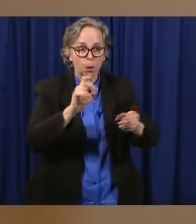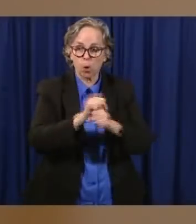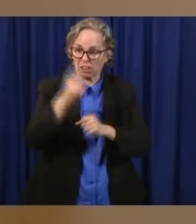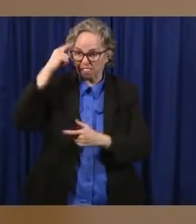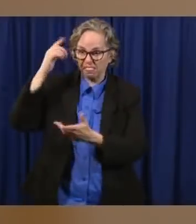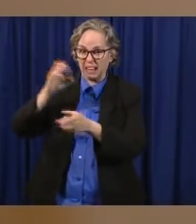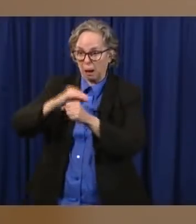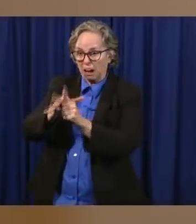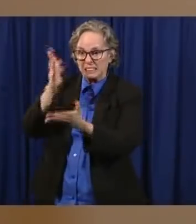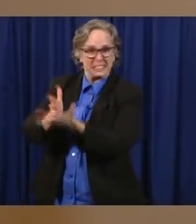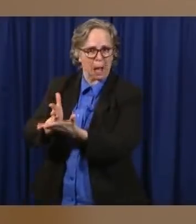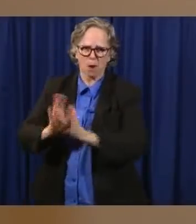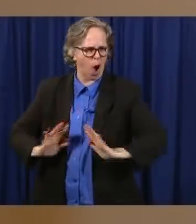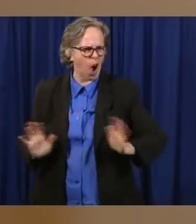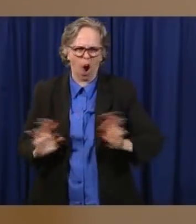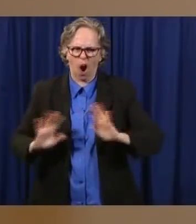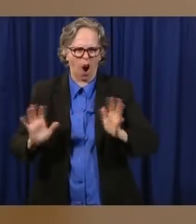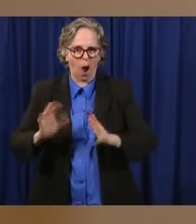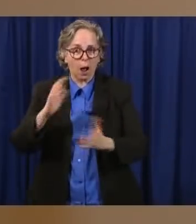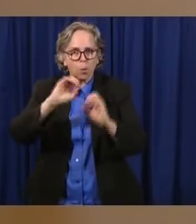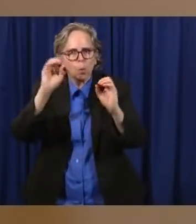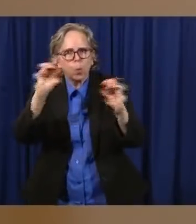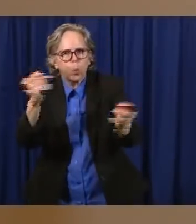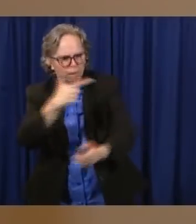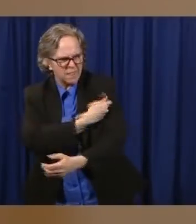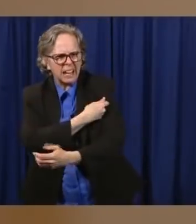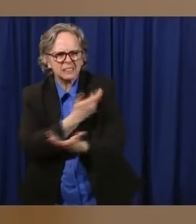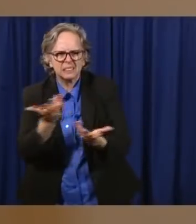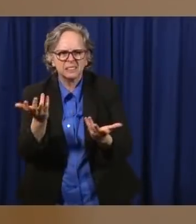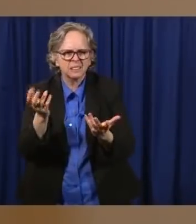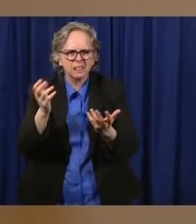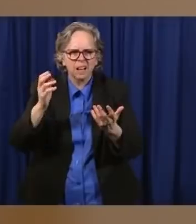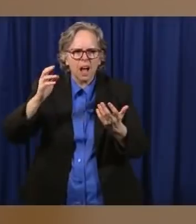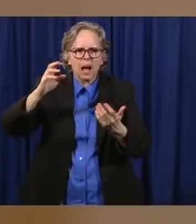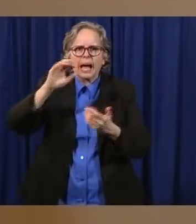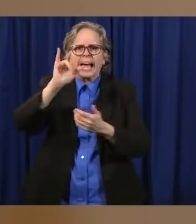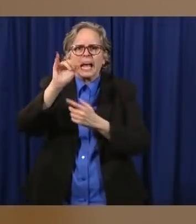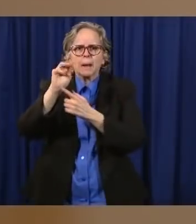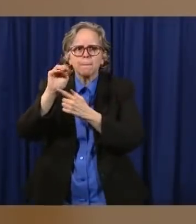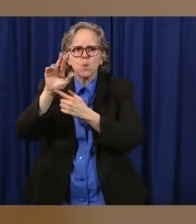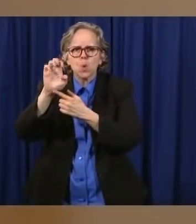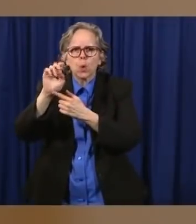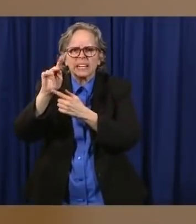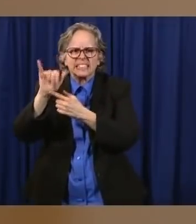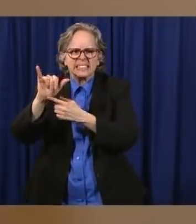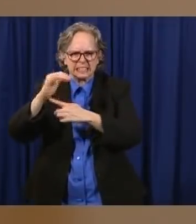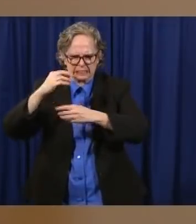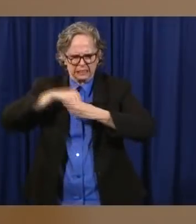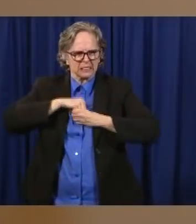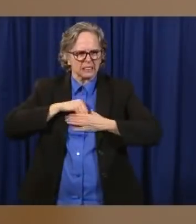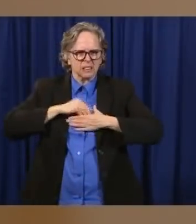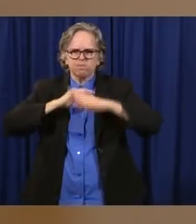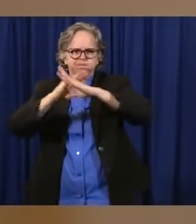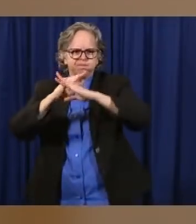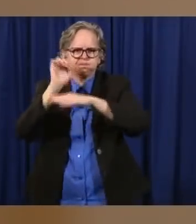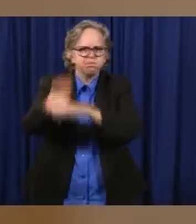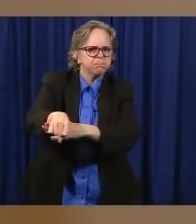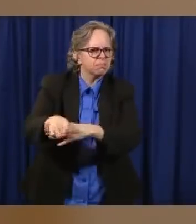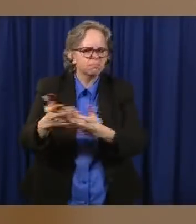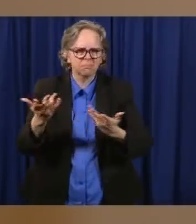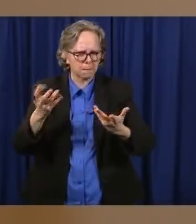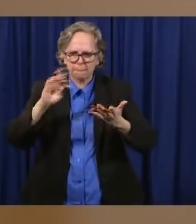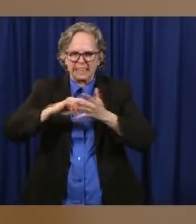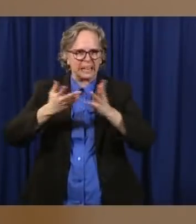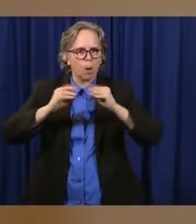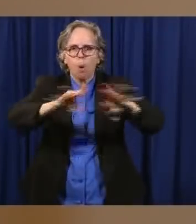vaccine, people will still be sick. And so we need a healthcare system built up. We need a public health system built out more robustly